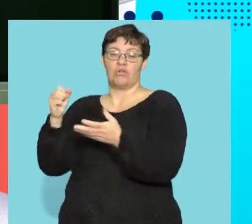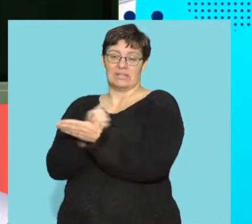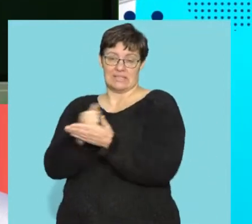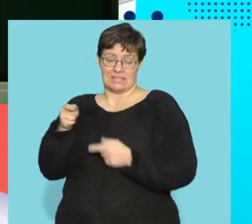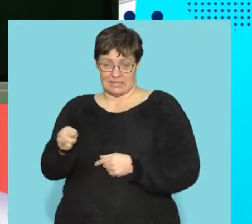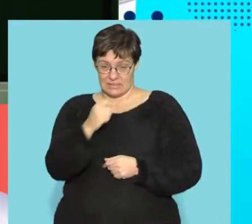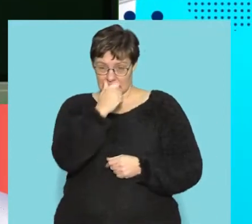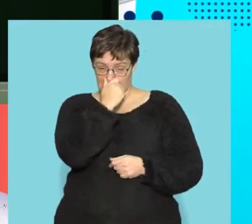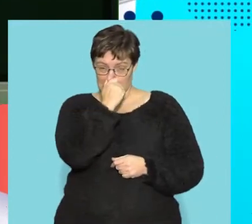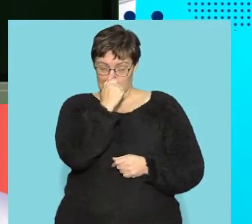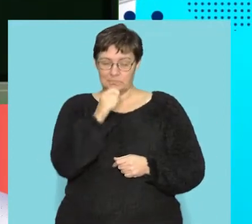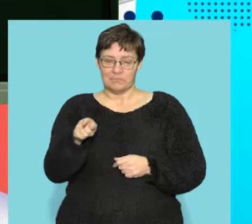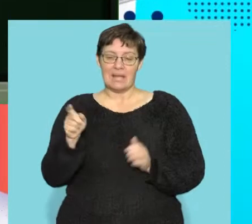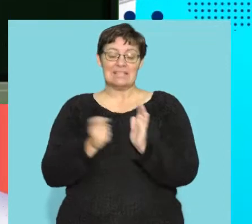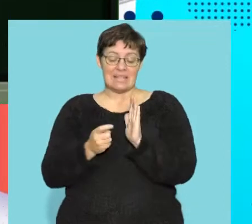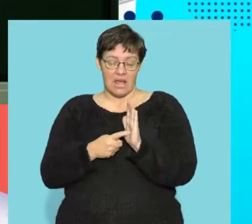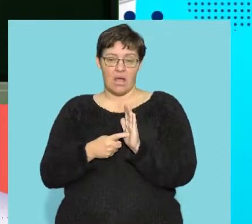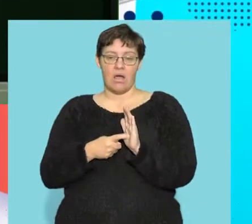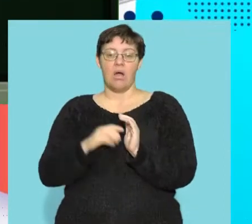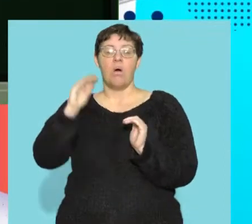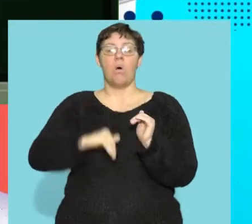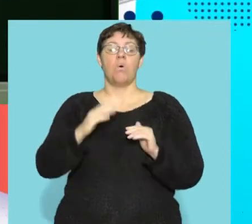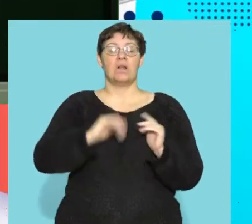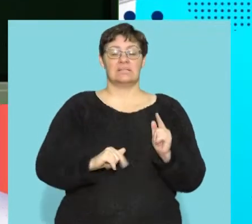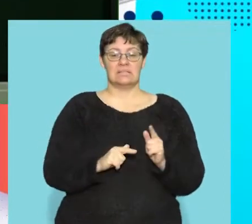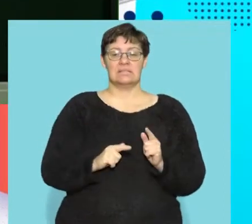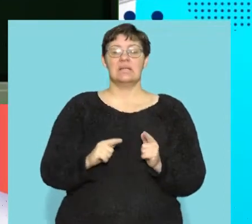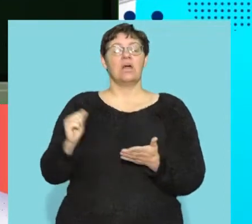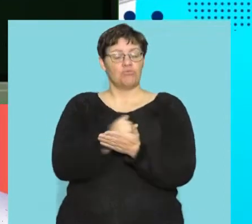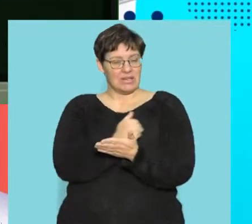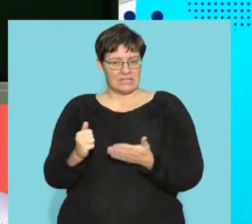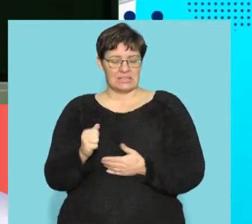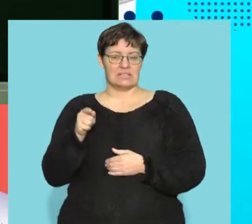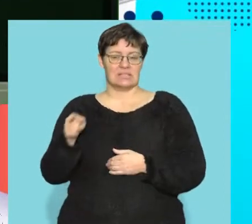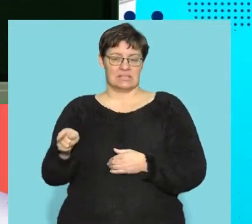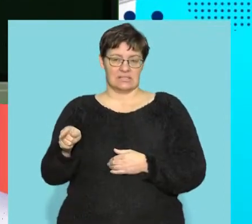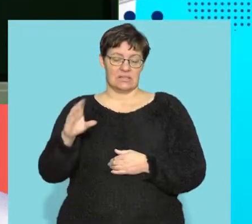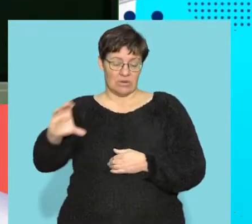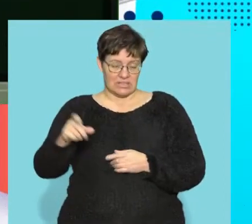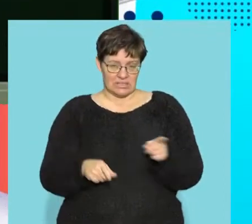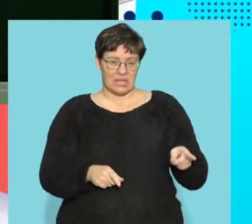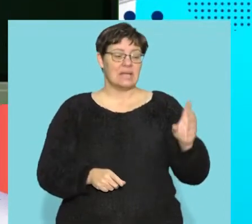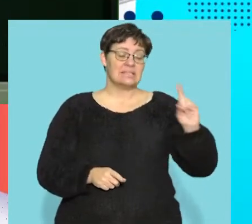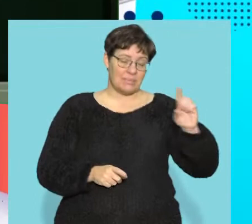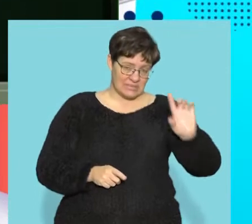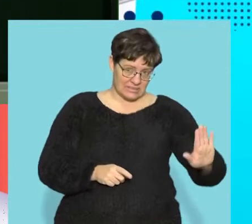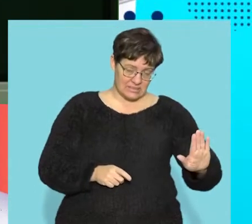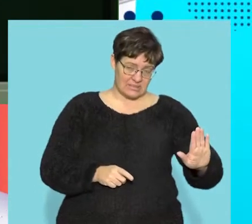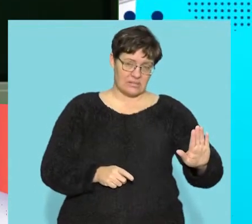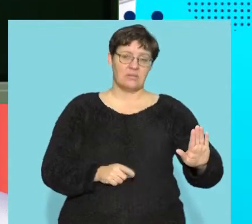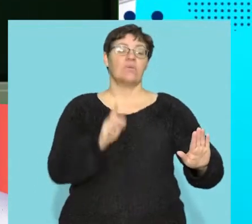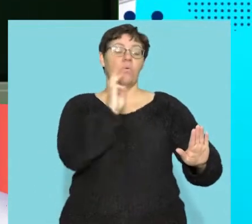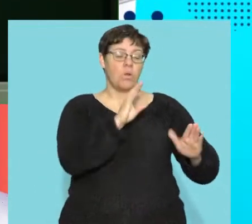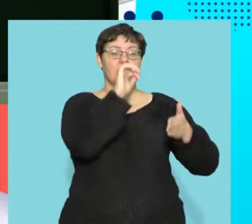it rationally. The debtor owes you less. Credit the debtor's control. Debit your debtor's allowances, which we